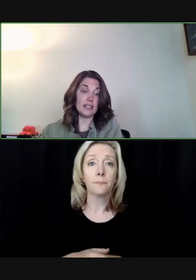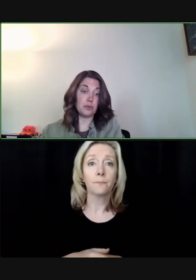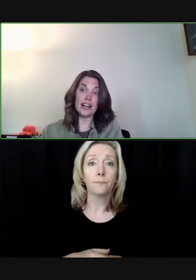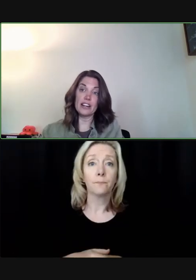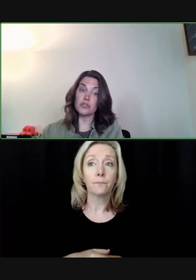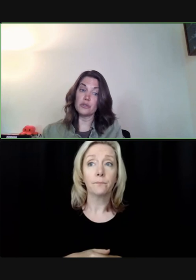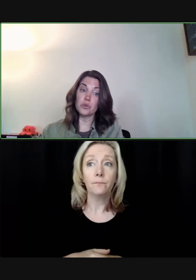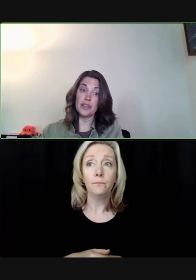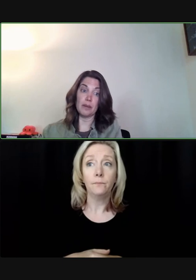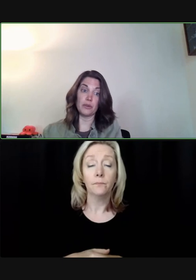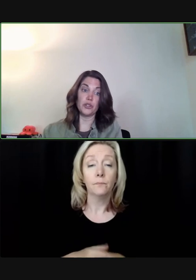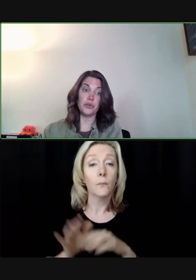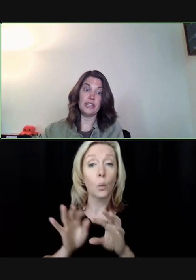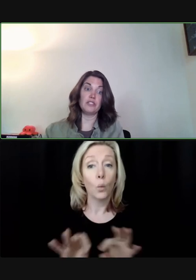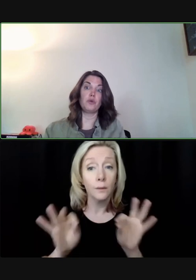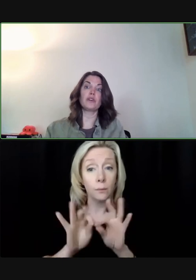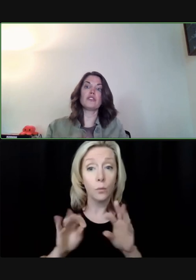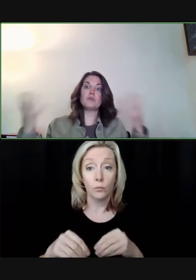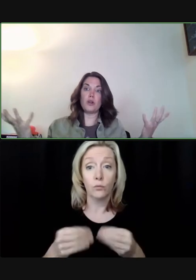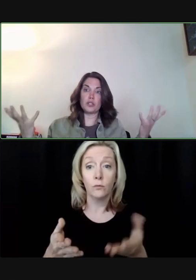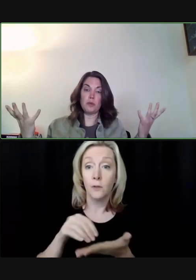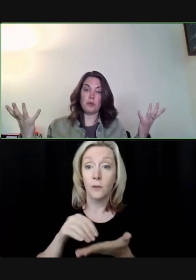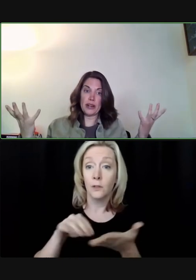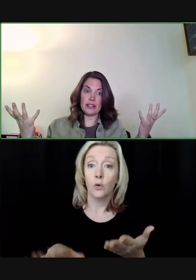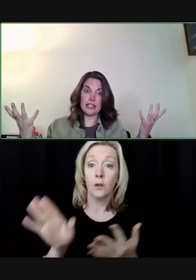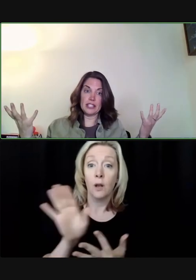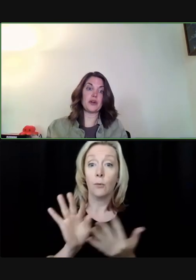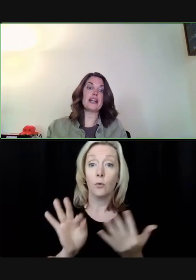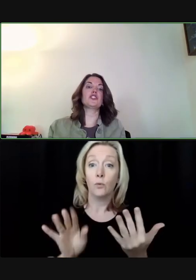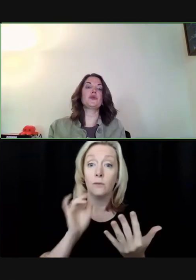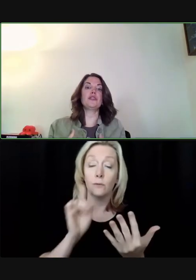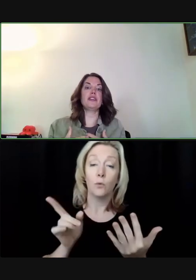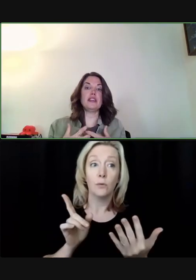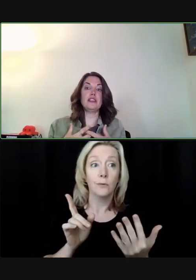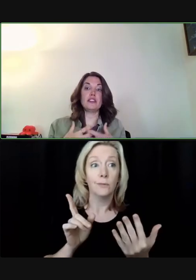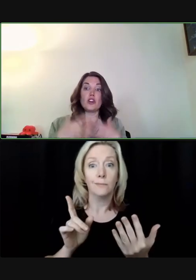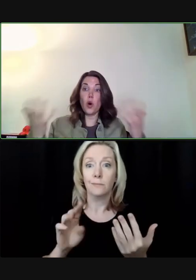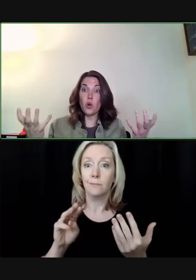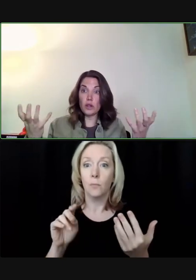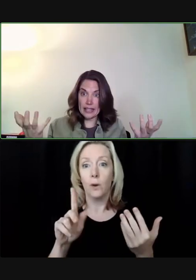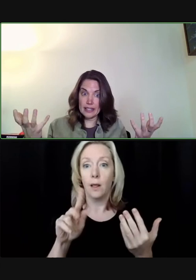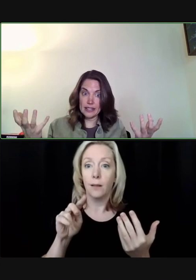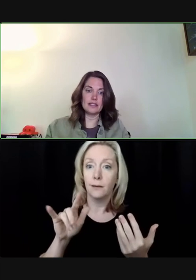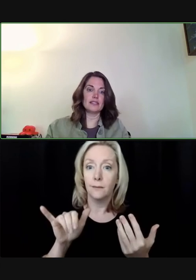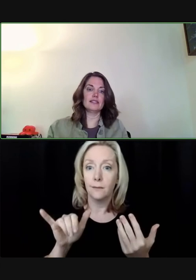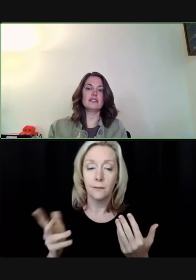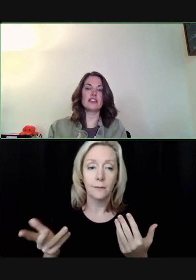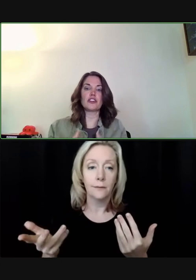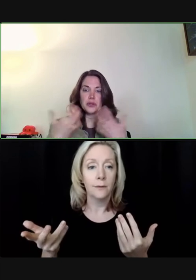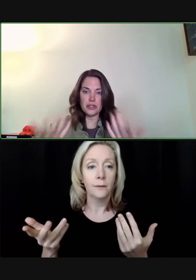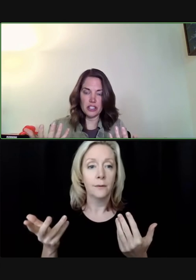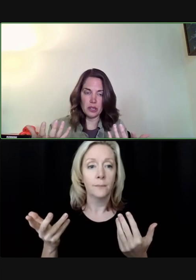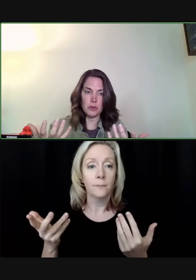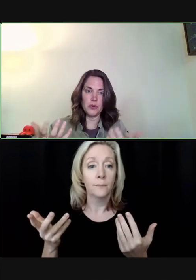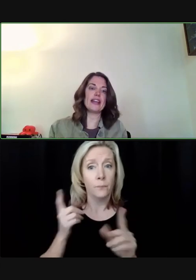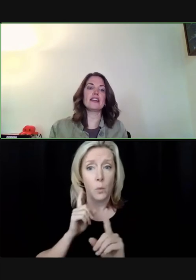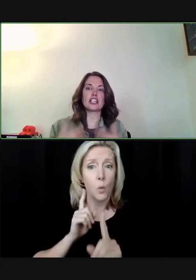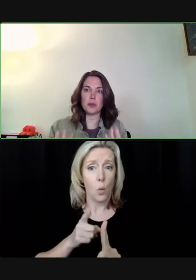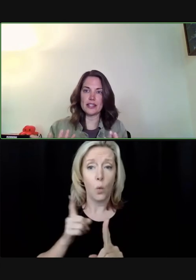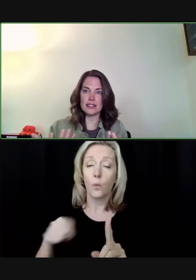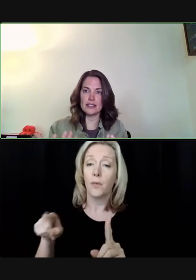And we need to provide our students with the opportunities for those multiple modalities, right? So that the goal is their ability